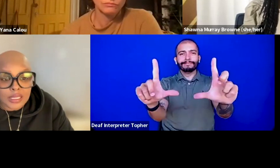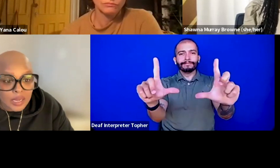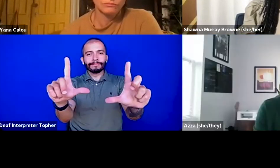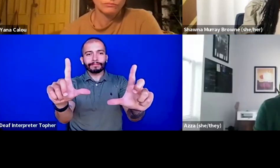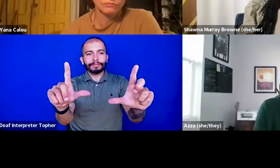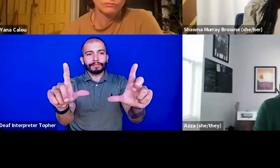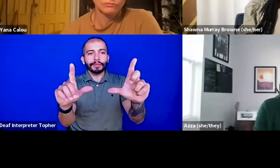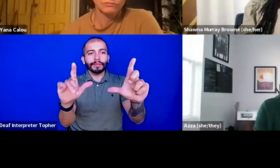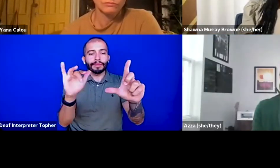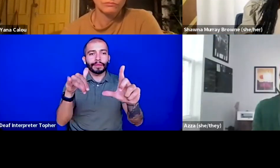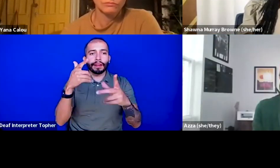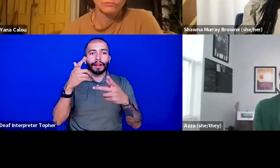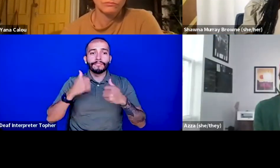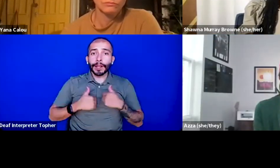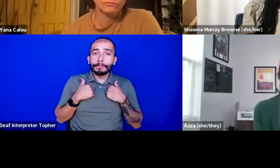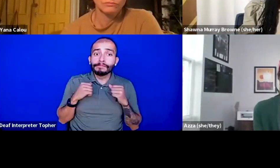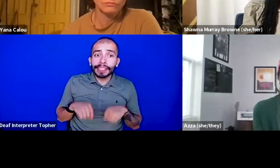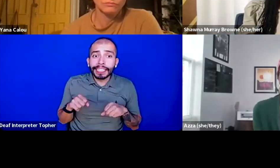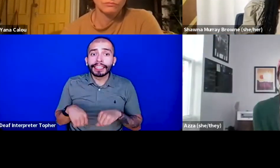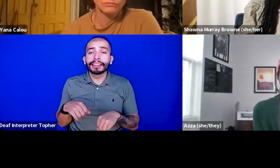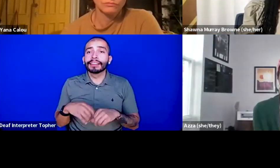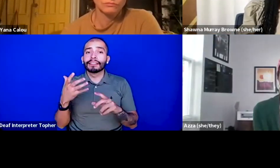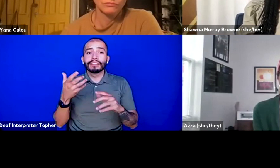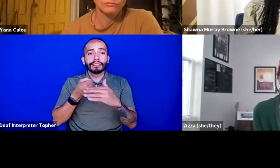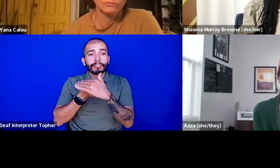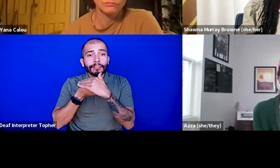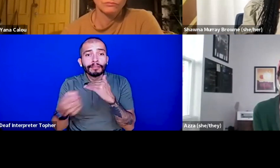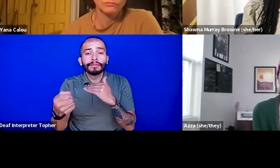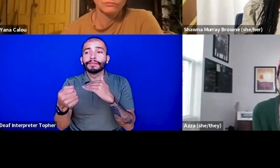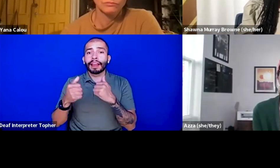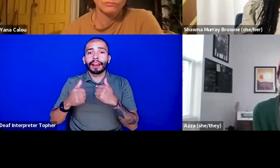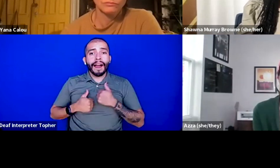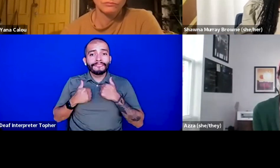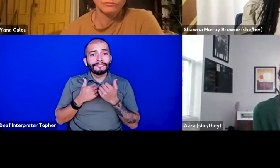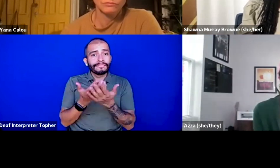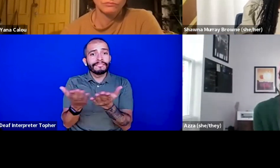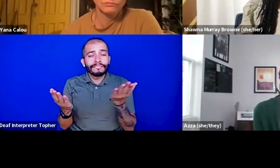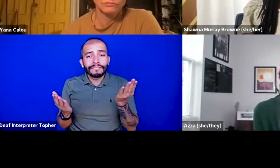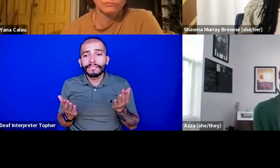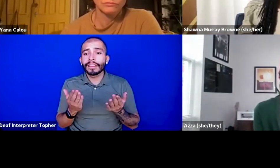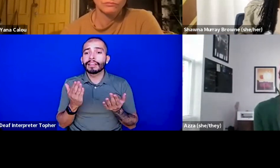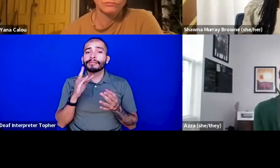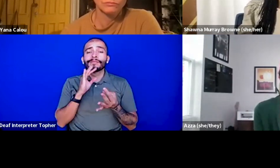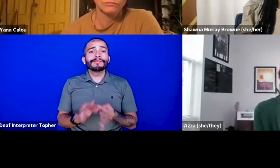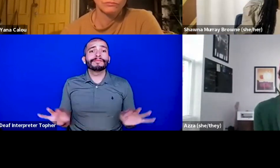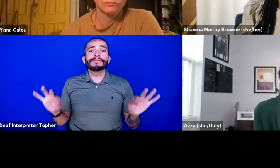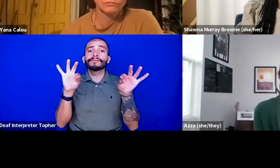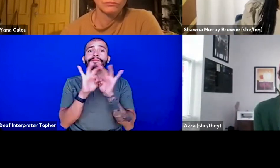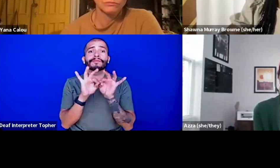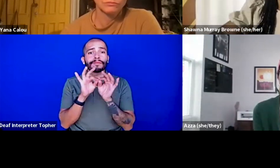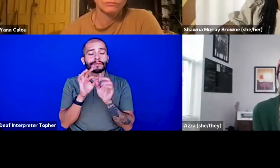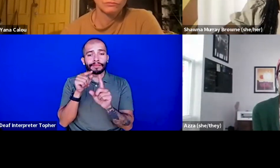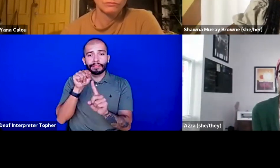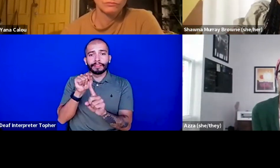in the containment of lives, and ultimately in how it is that we think about how